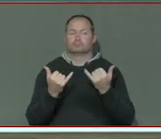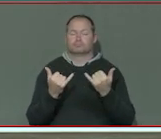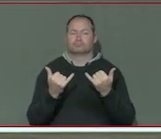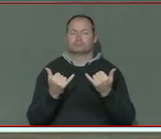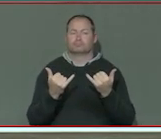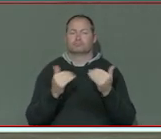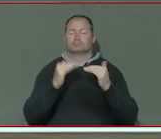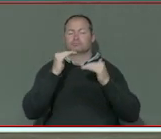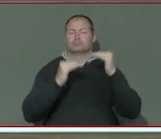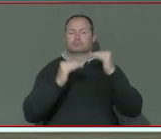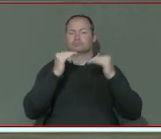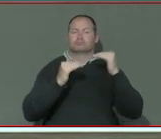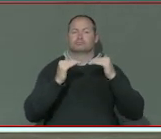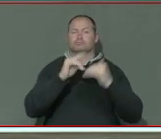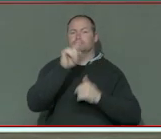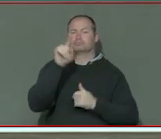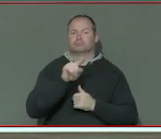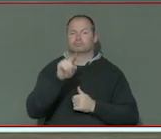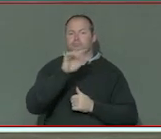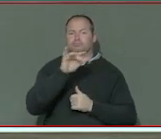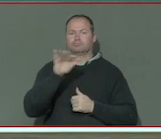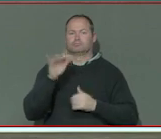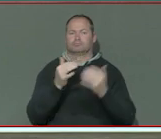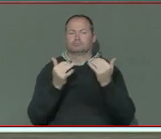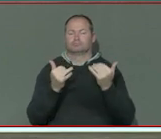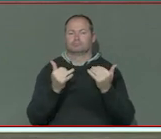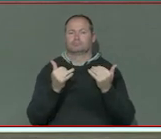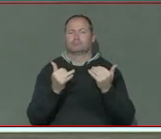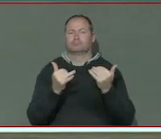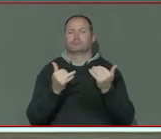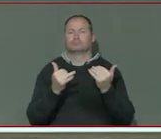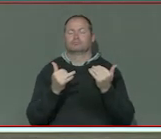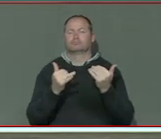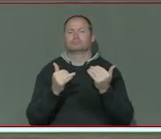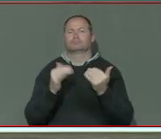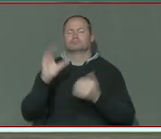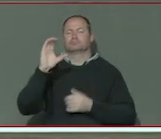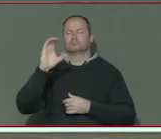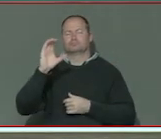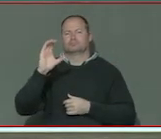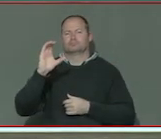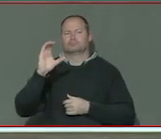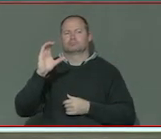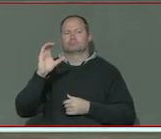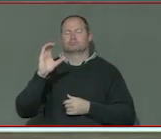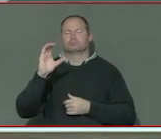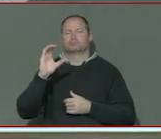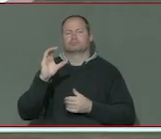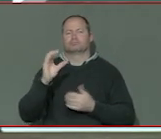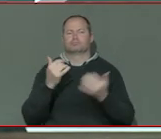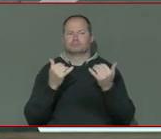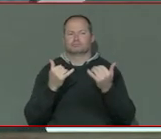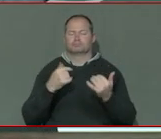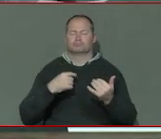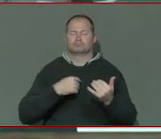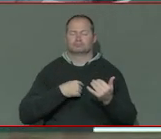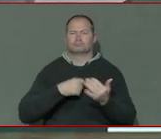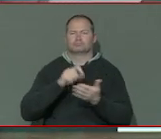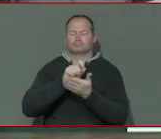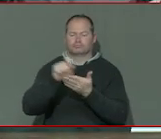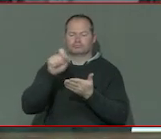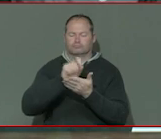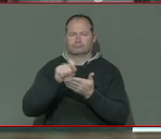debtors ledger must be transferred to the account in the creditors ledger. So this is an entry that I must make. Remember, the